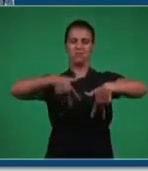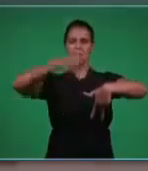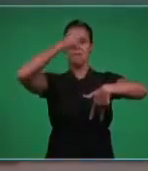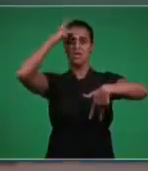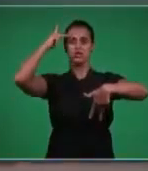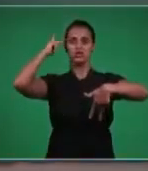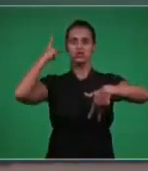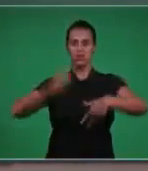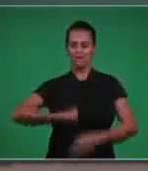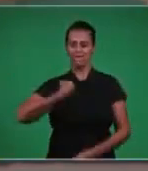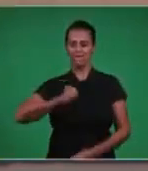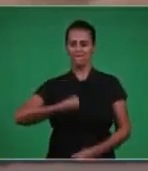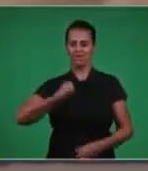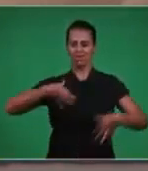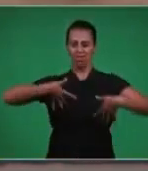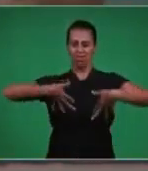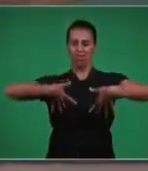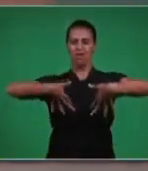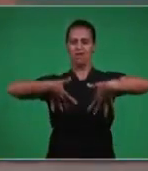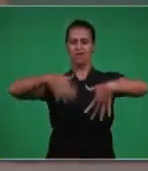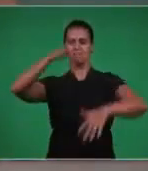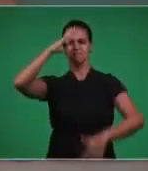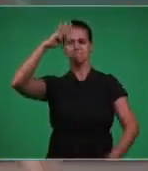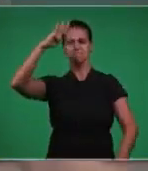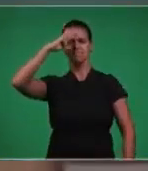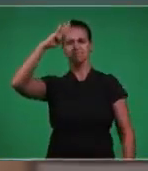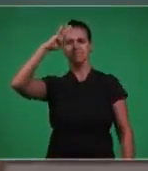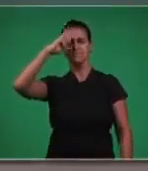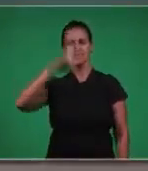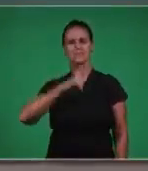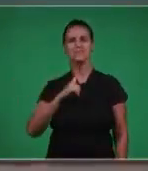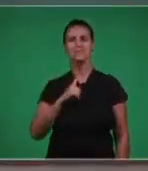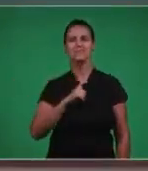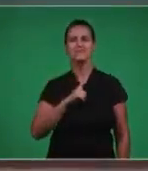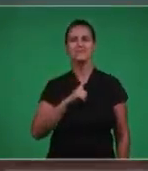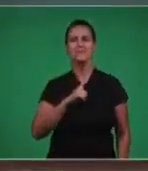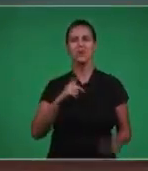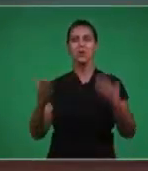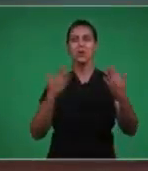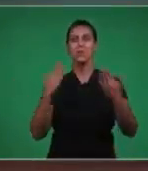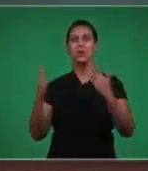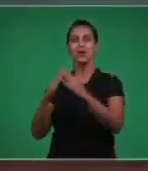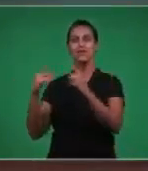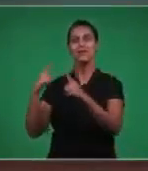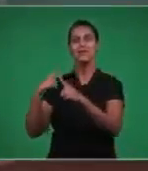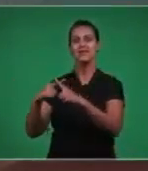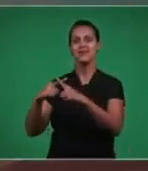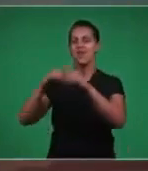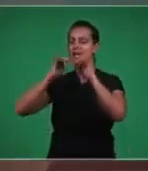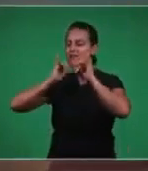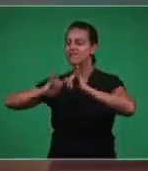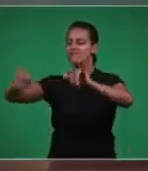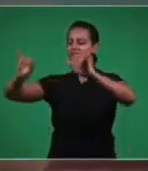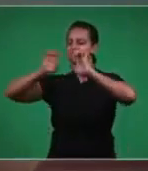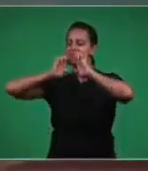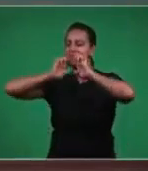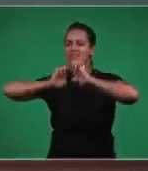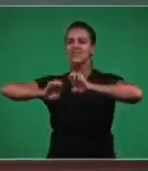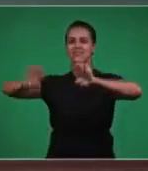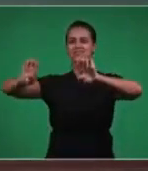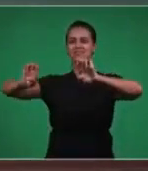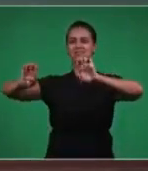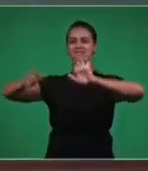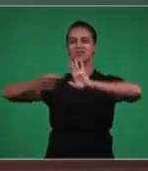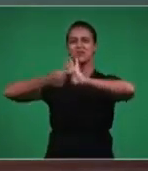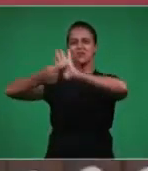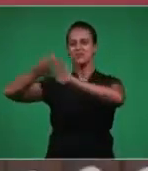And that's what the church is doing. World service. And the entire world bring a word of prophecy that we are going to be in